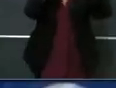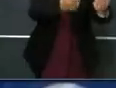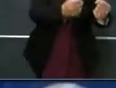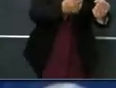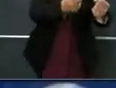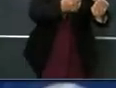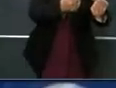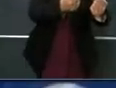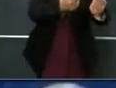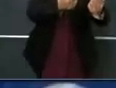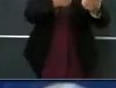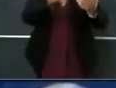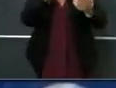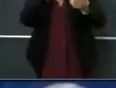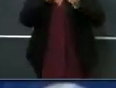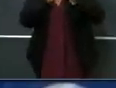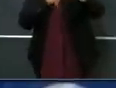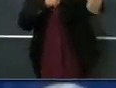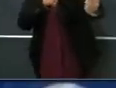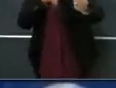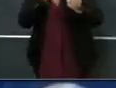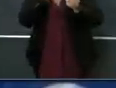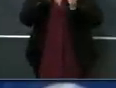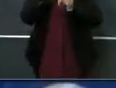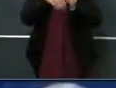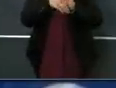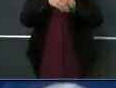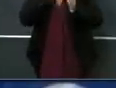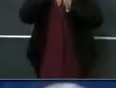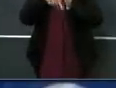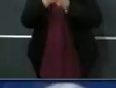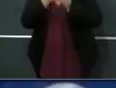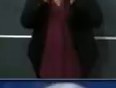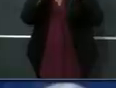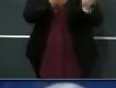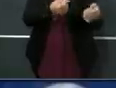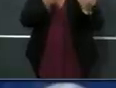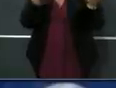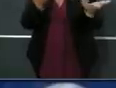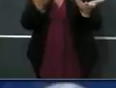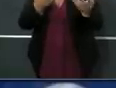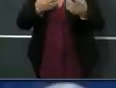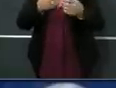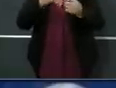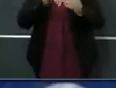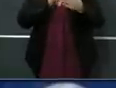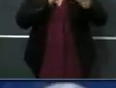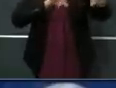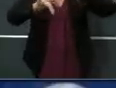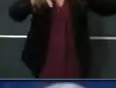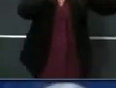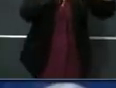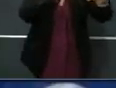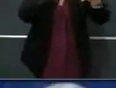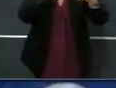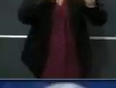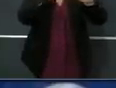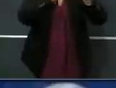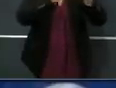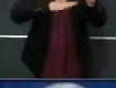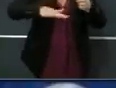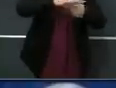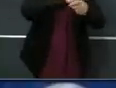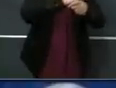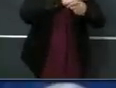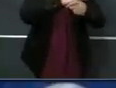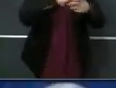commute? How can we break this down? You'll be hearing on Wednesday new announcements specifically targeted at